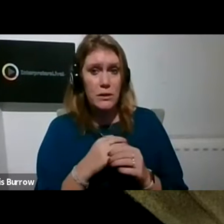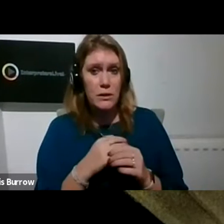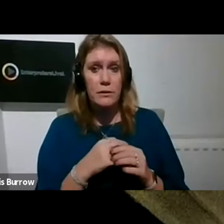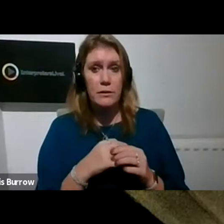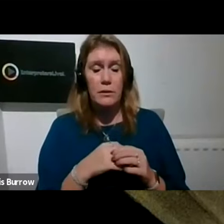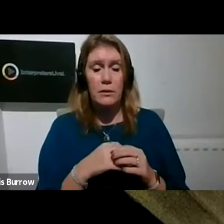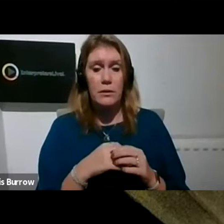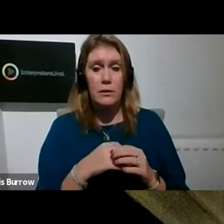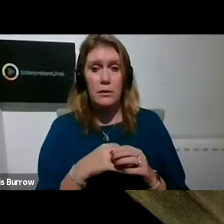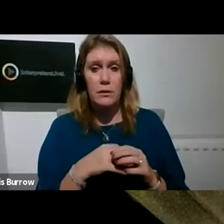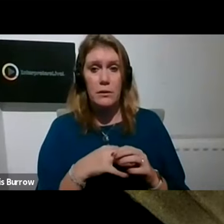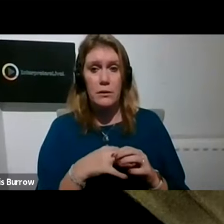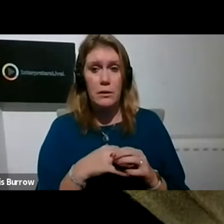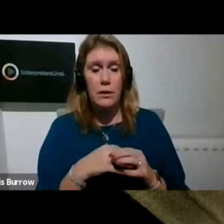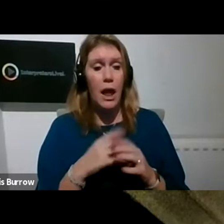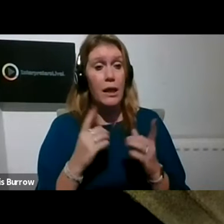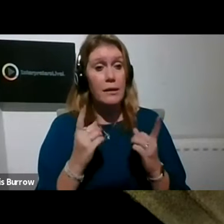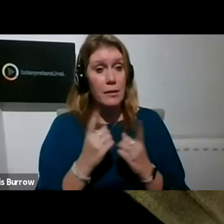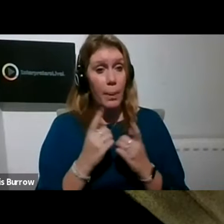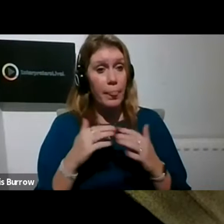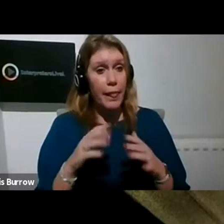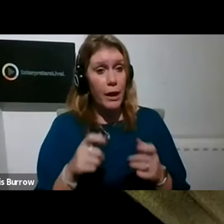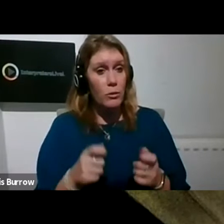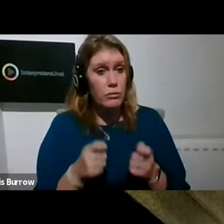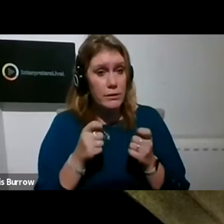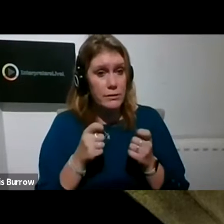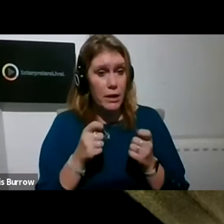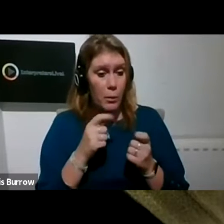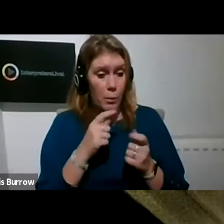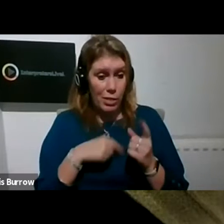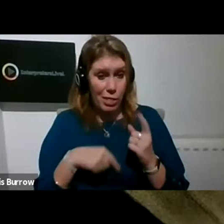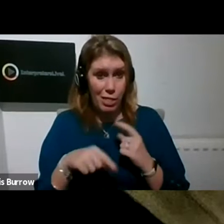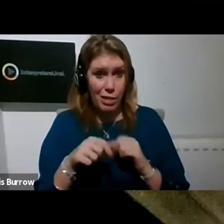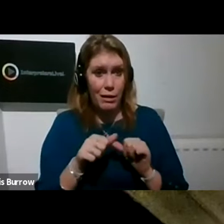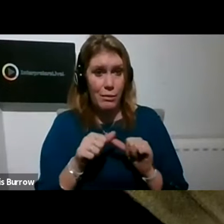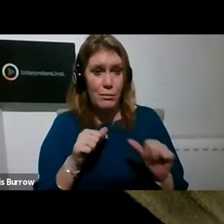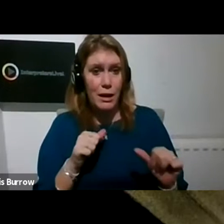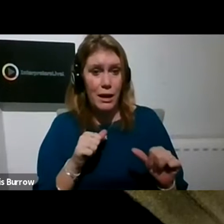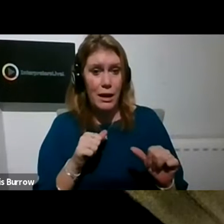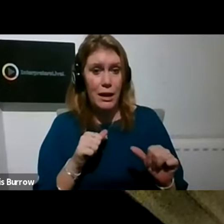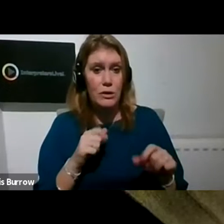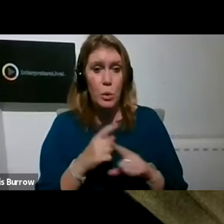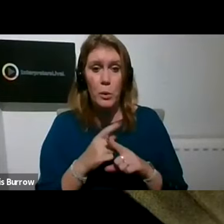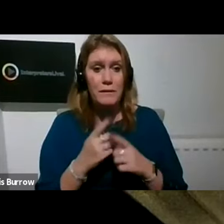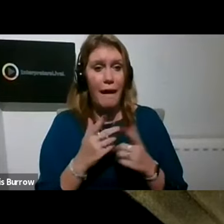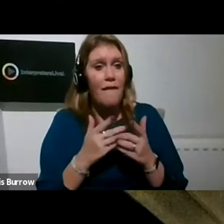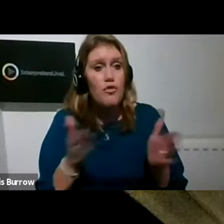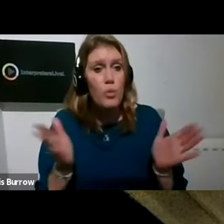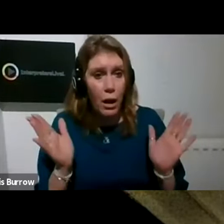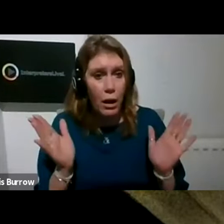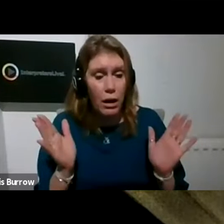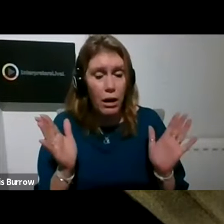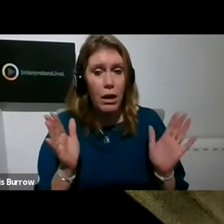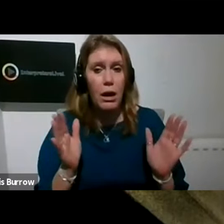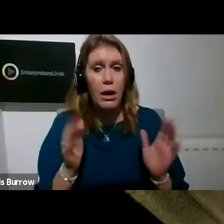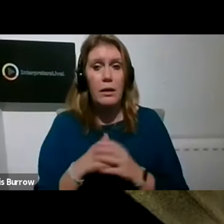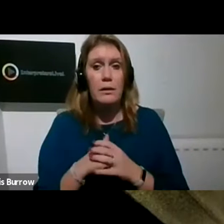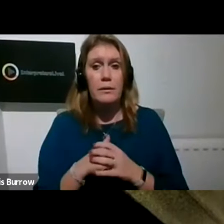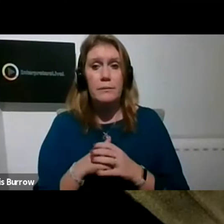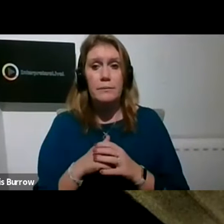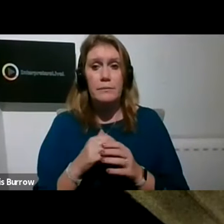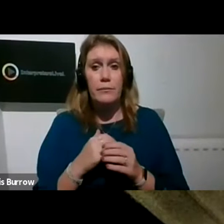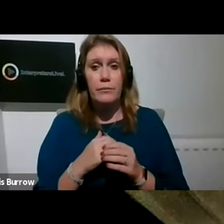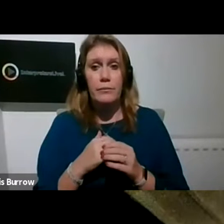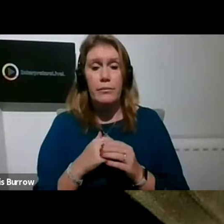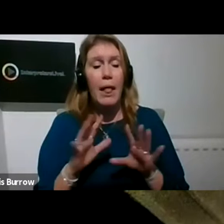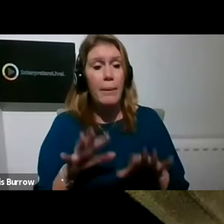um, something that came up with the whole company, talking to Victoria and Clarence and Amber and Sonia at the